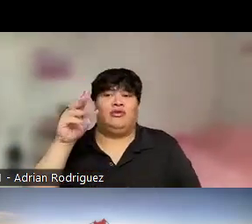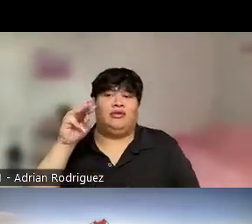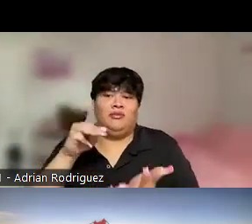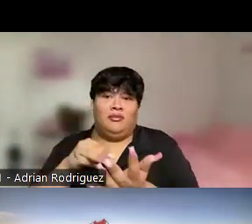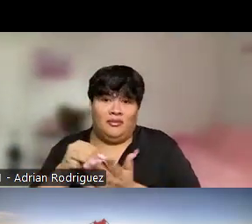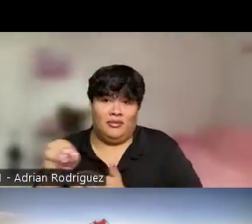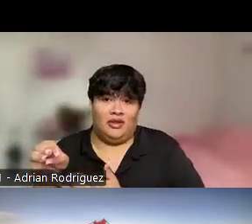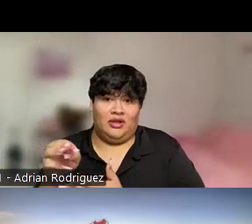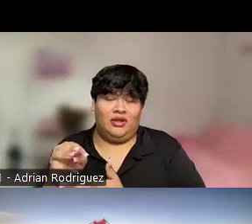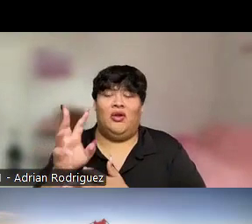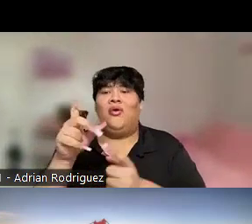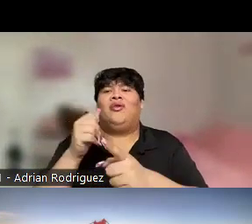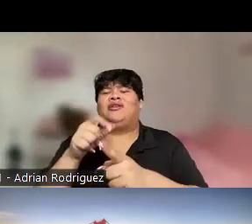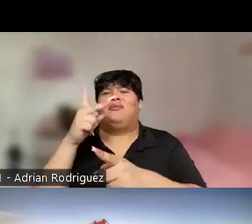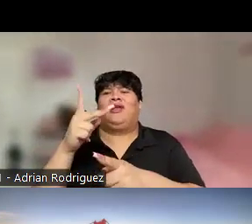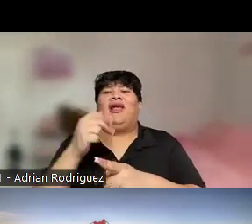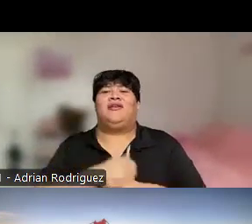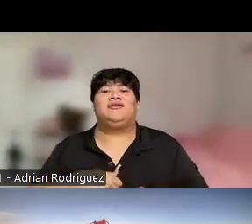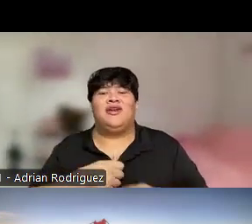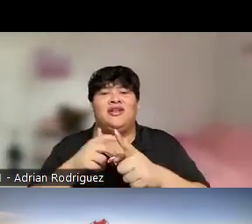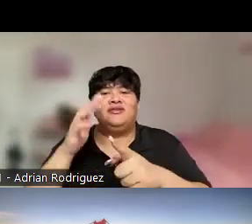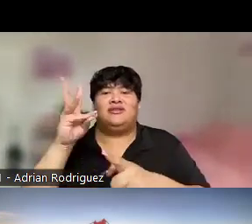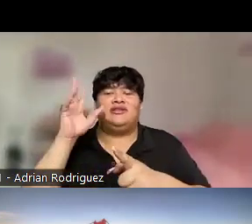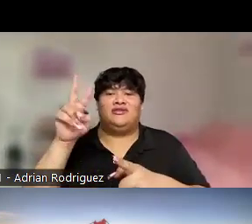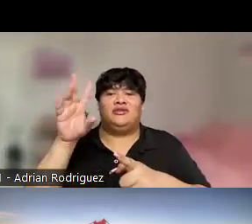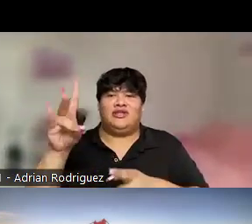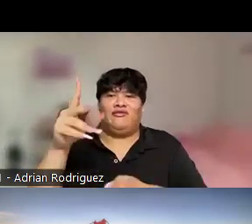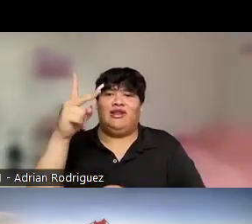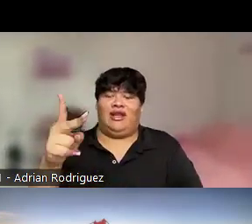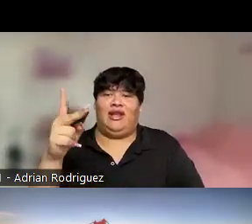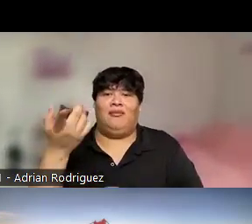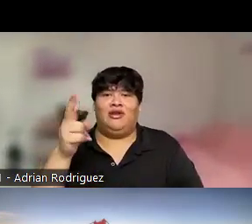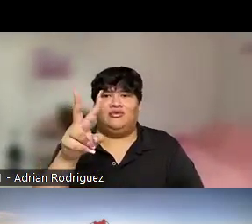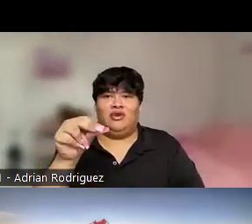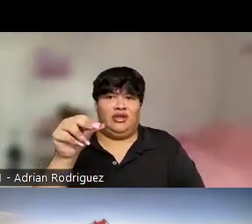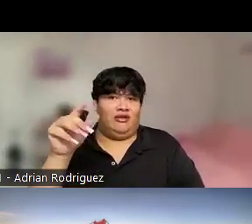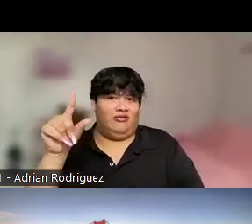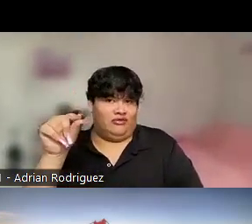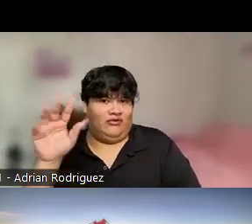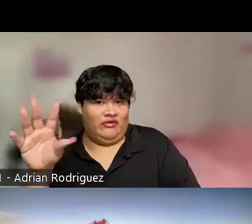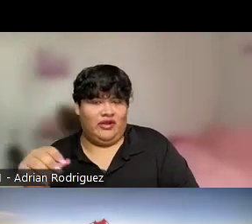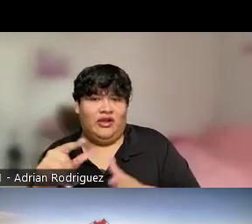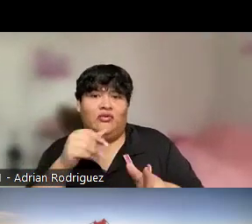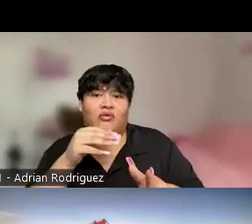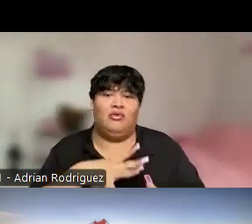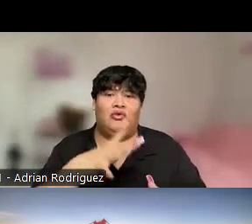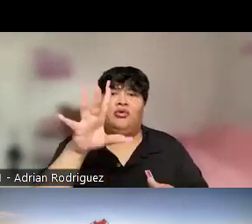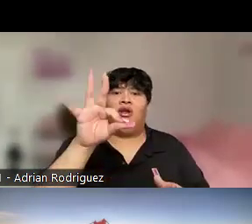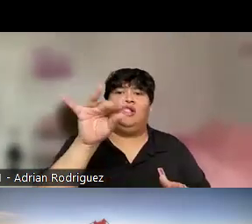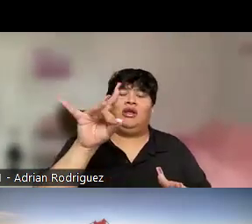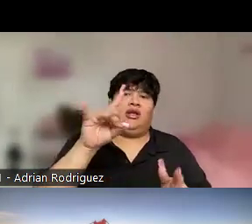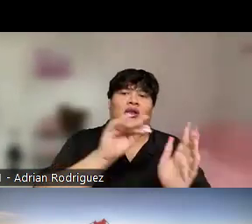That should be a K, 627,000 by 2050. And for women, it'll be a 98% increase, but